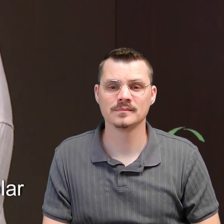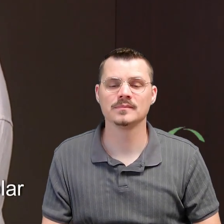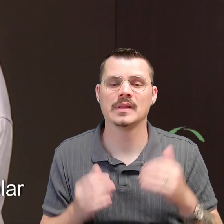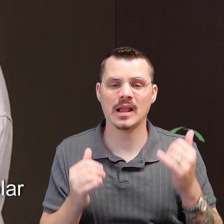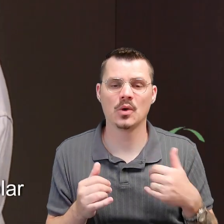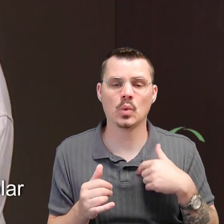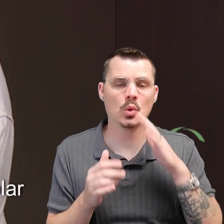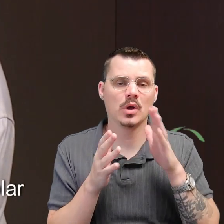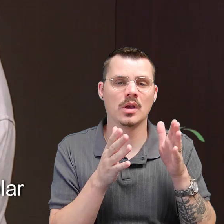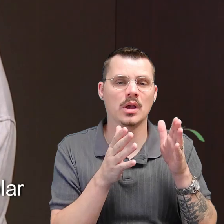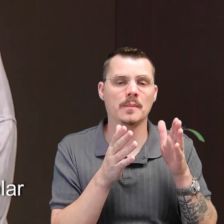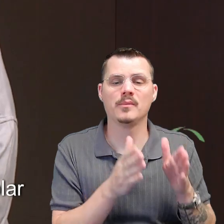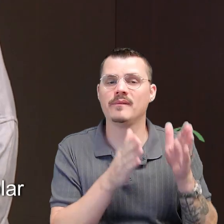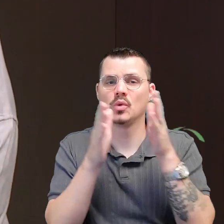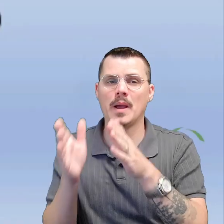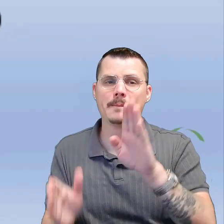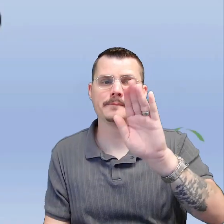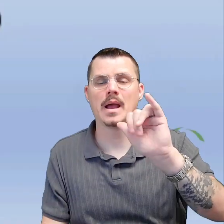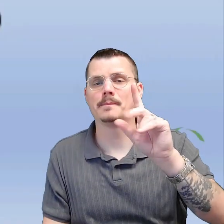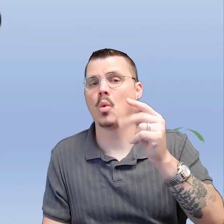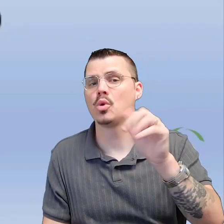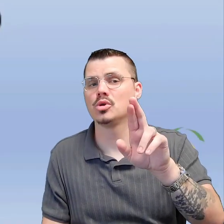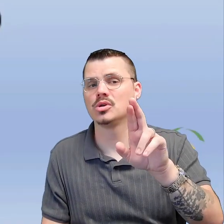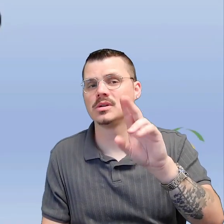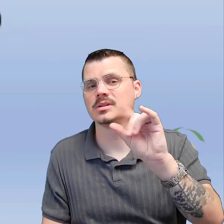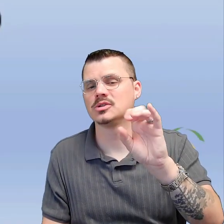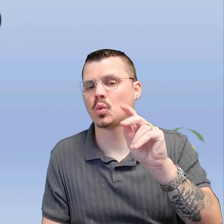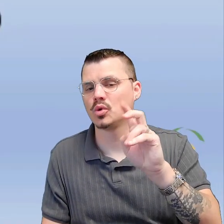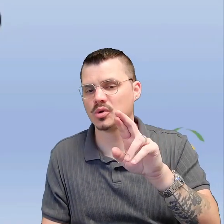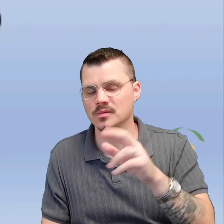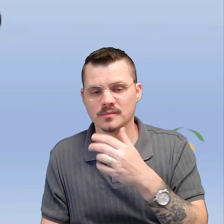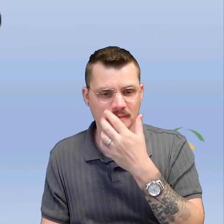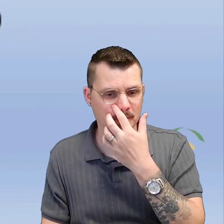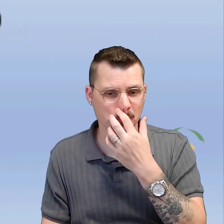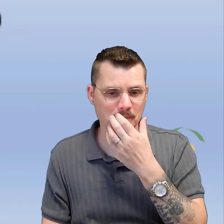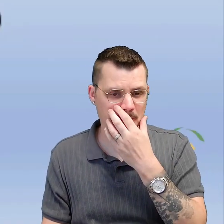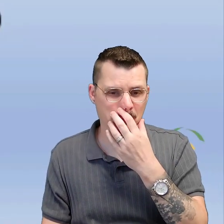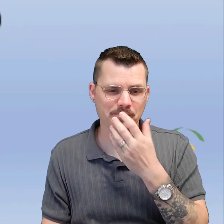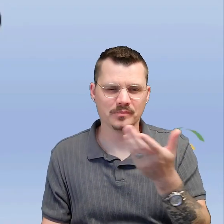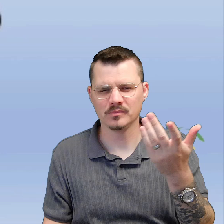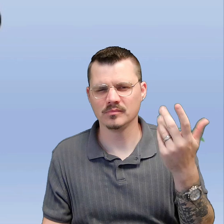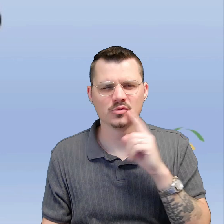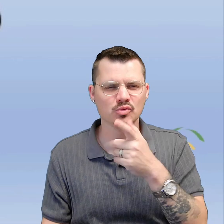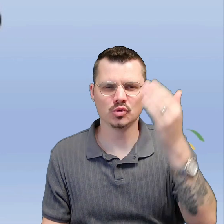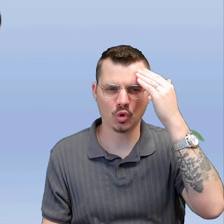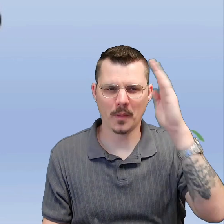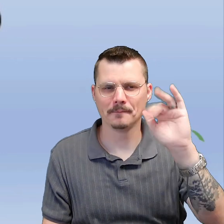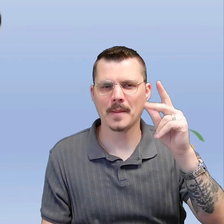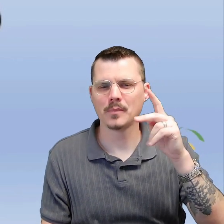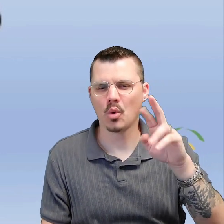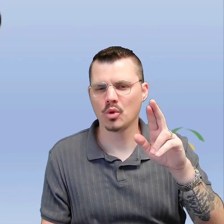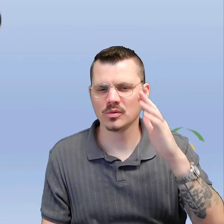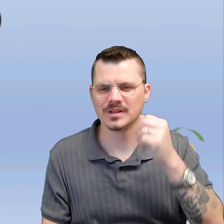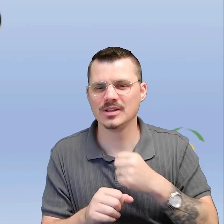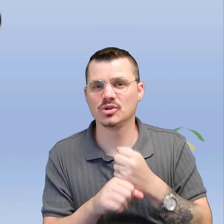So we're going to move over to bipolar disorder. We all know kind of what bipolar disorder